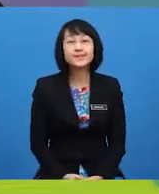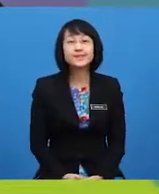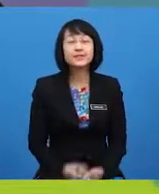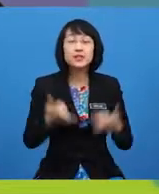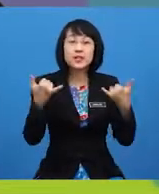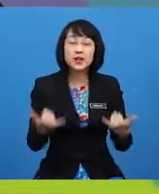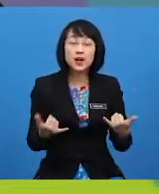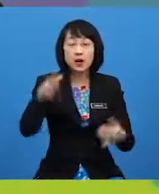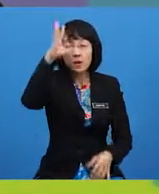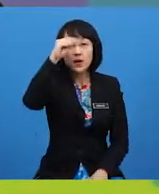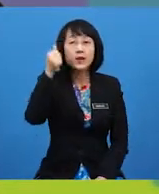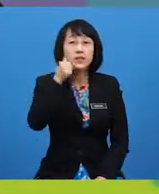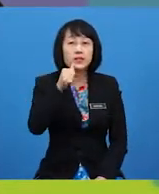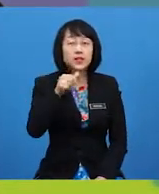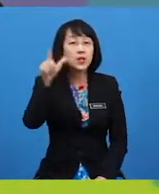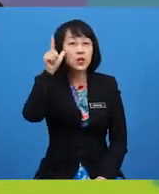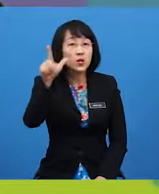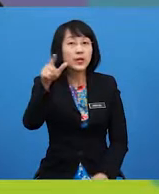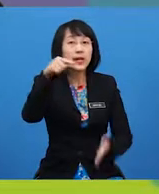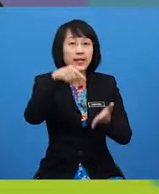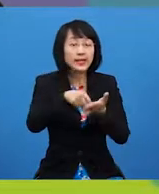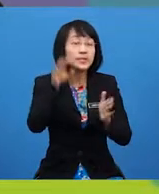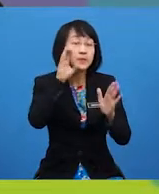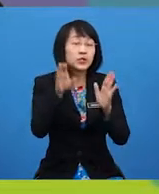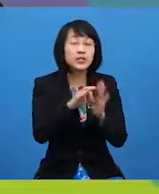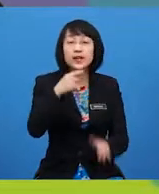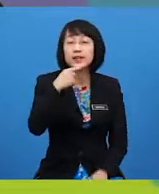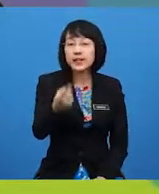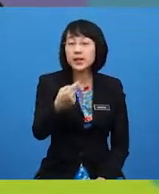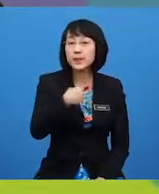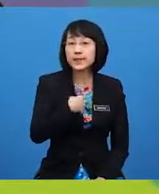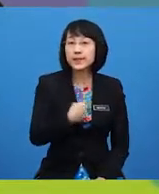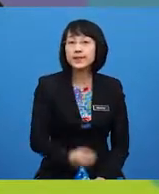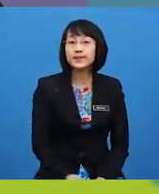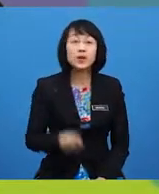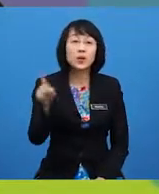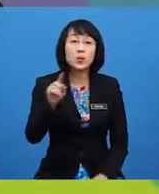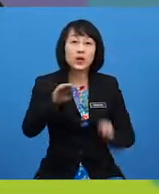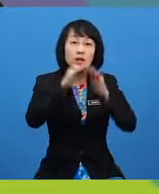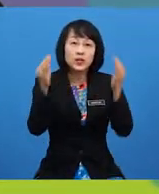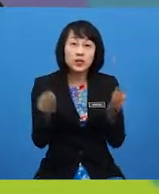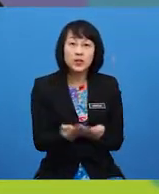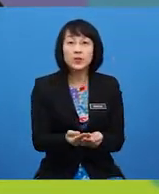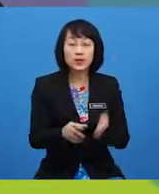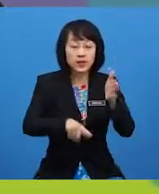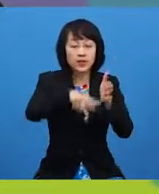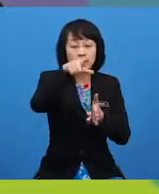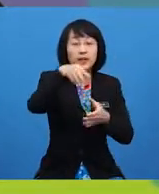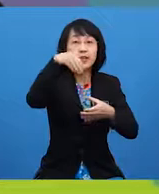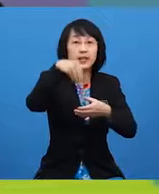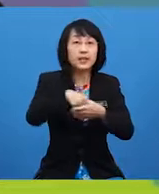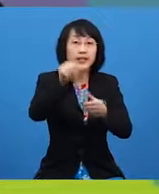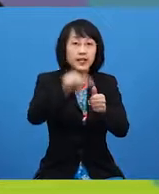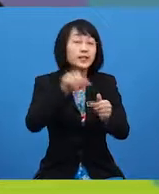Now, boys and girls, look at these pictures and tell me where the ball is located in each